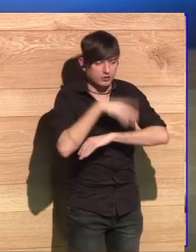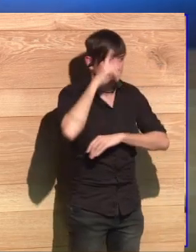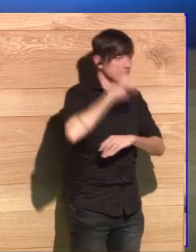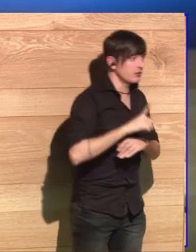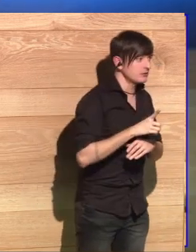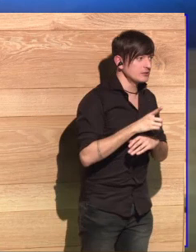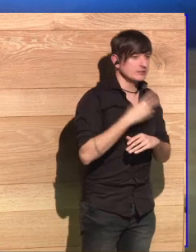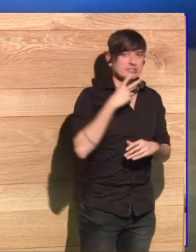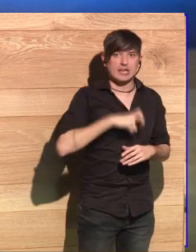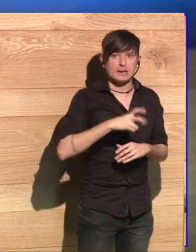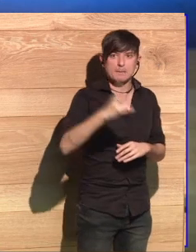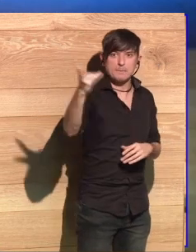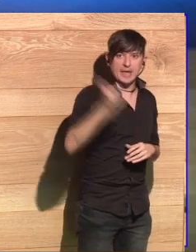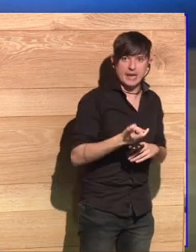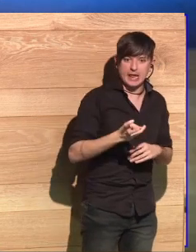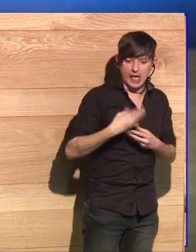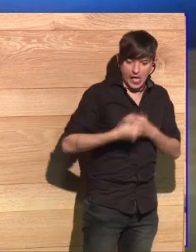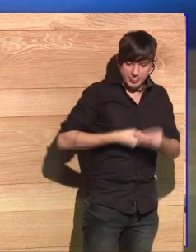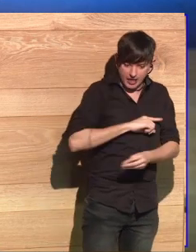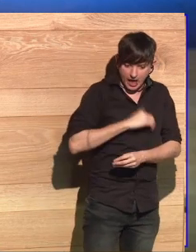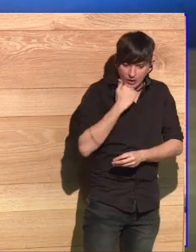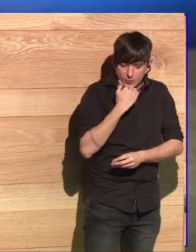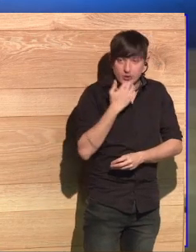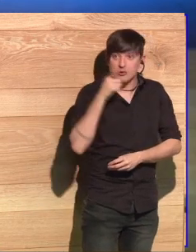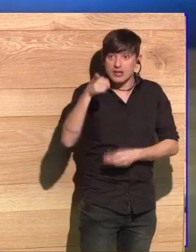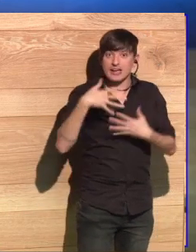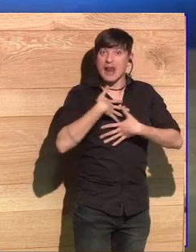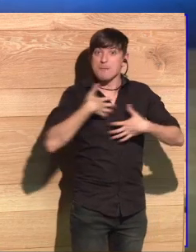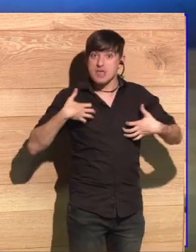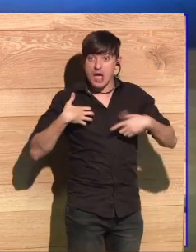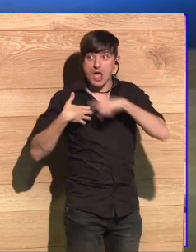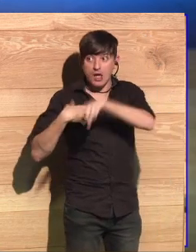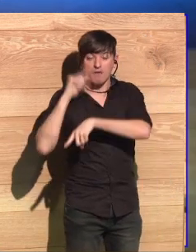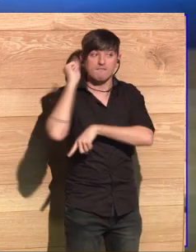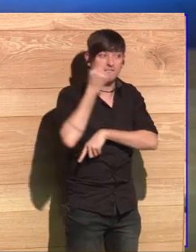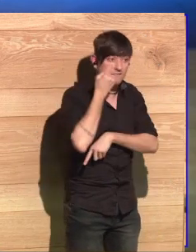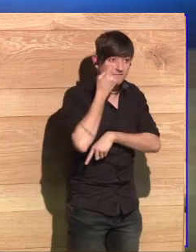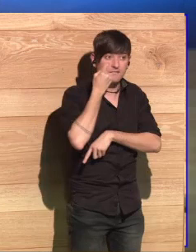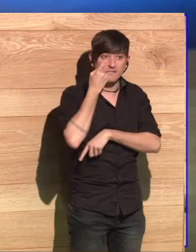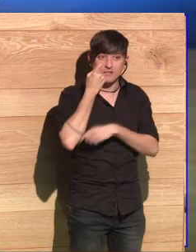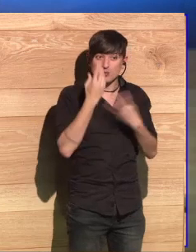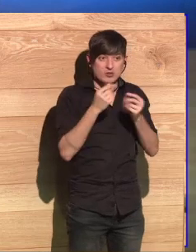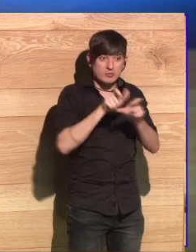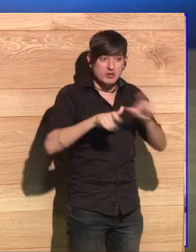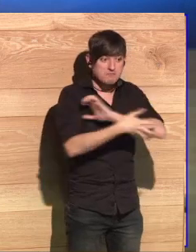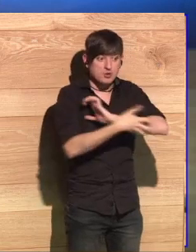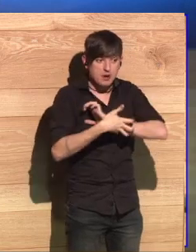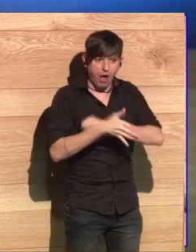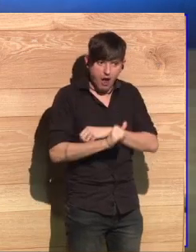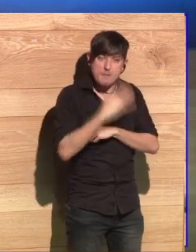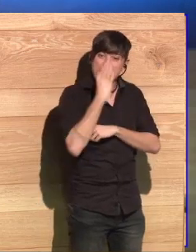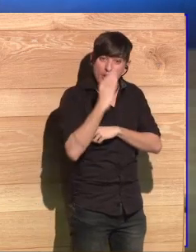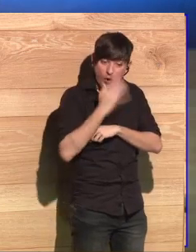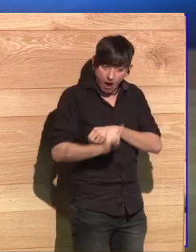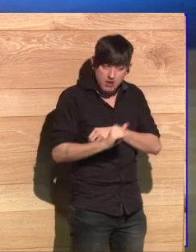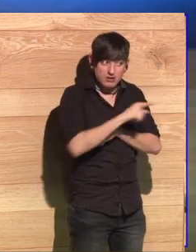Gran Via, a lot of the homeless people have a dog. And it's the same in the States. They get a dog not because